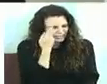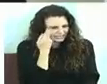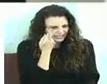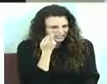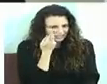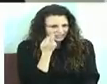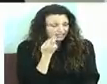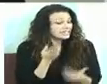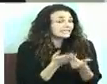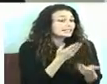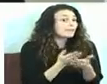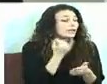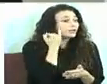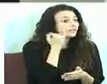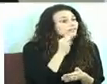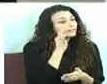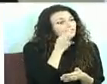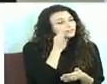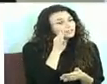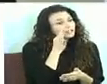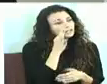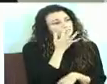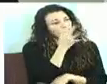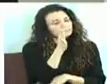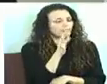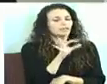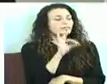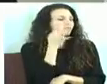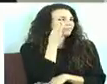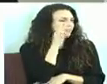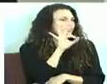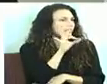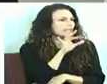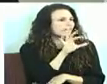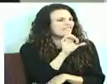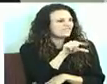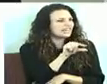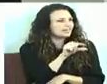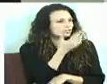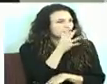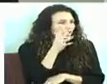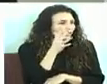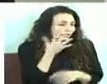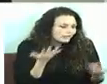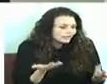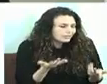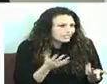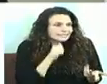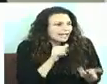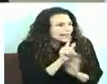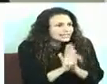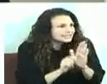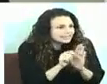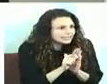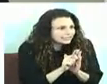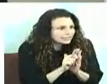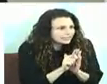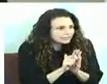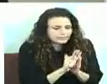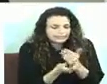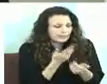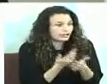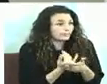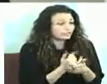in season or not is not entirely what's important, but more so that it wasn't serving its purpose in season or out of